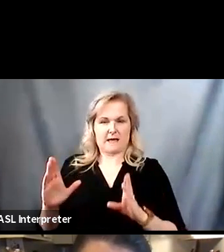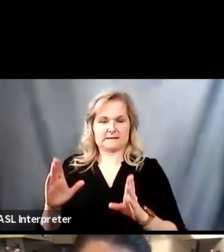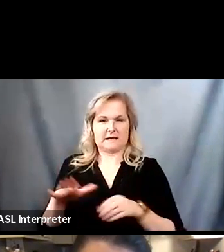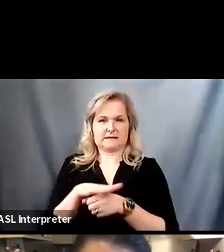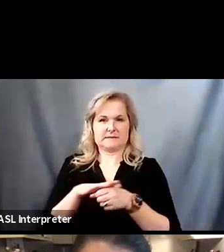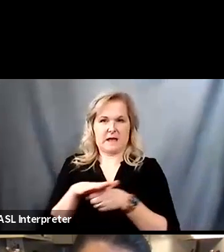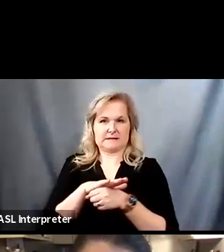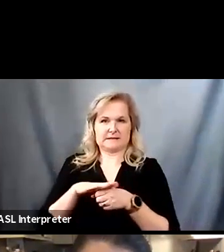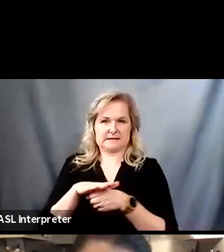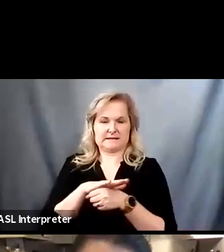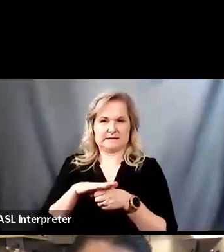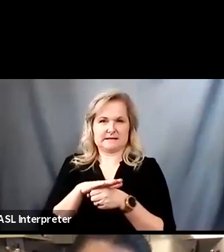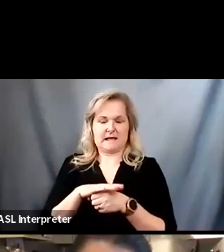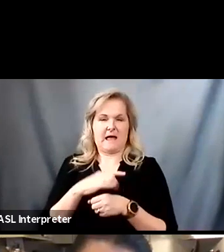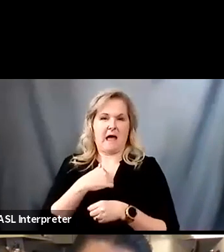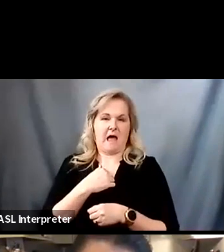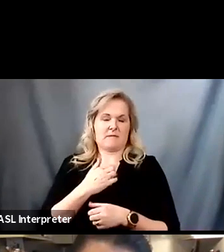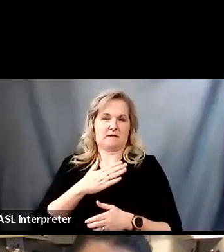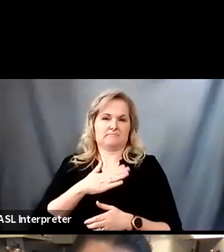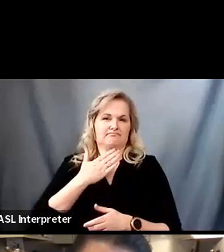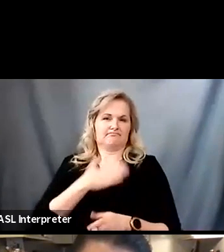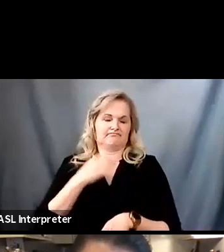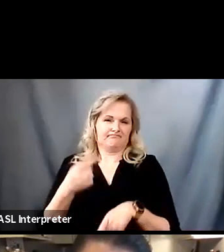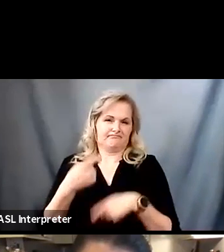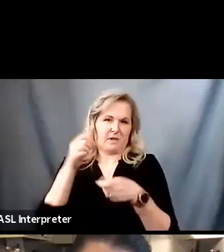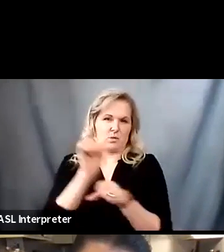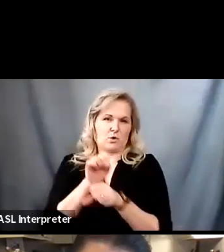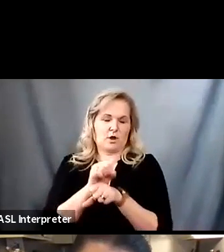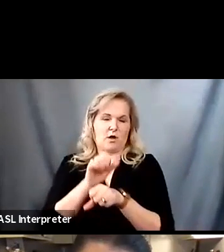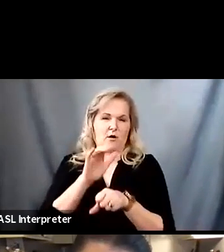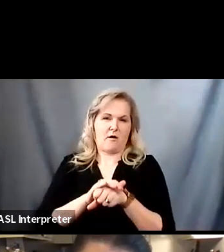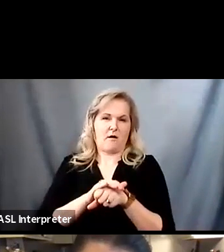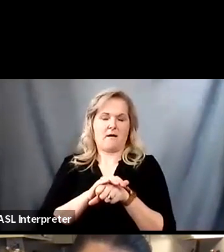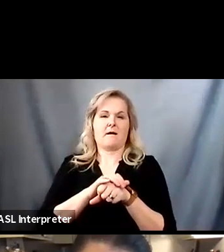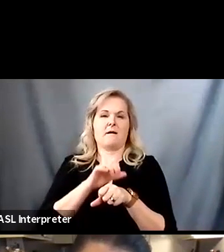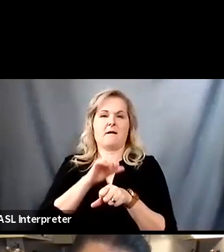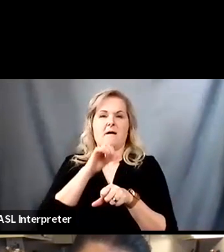been very happy to be working with Unsettling Dramaturgy